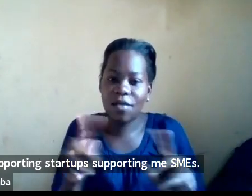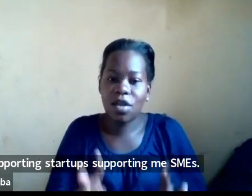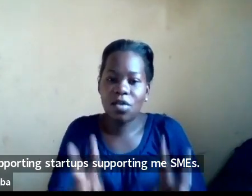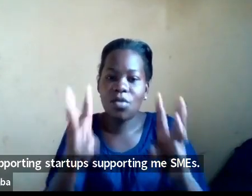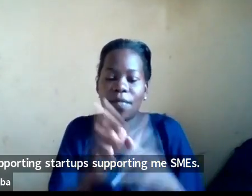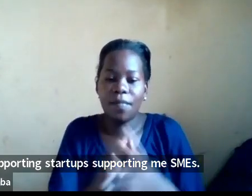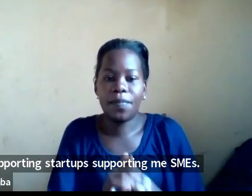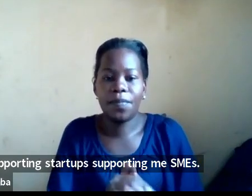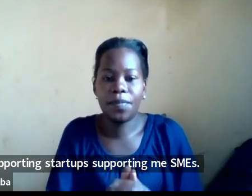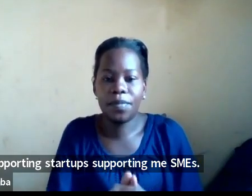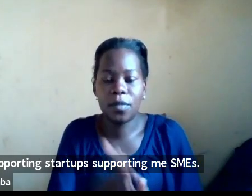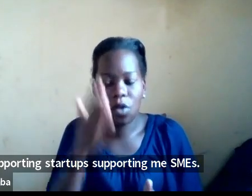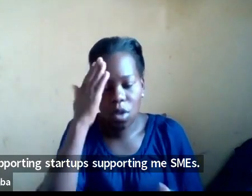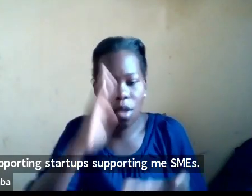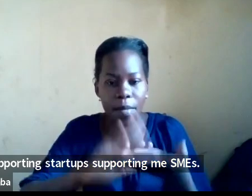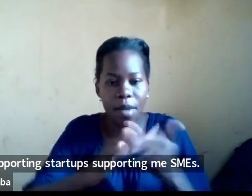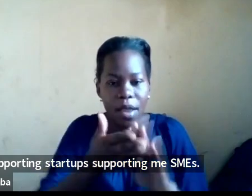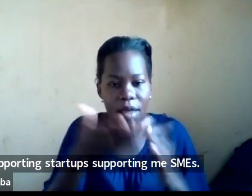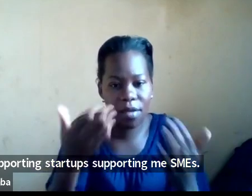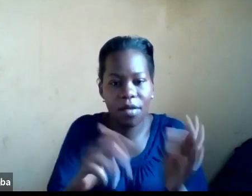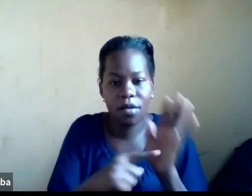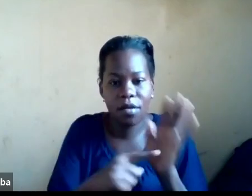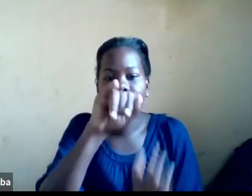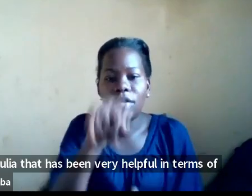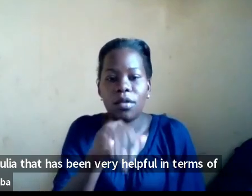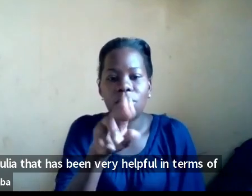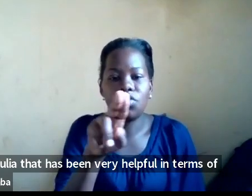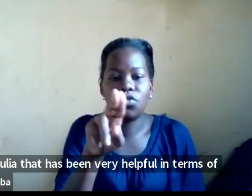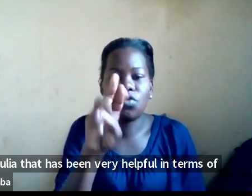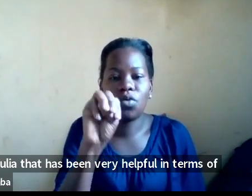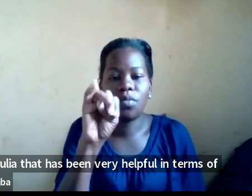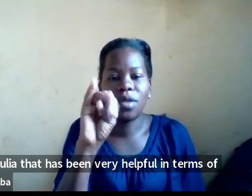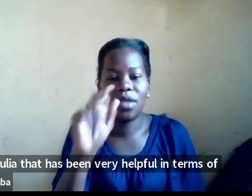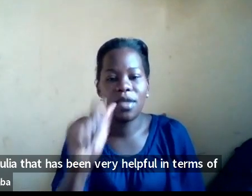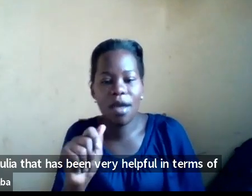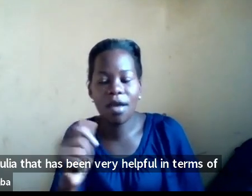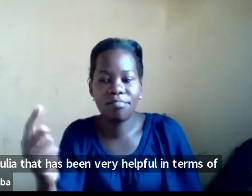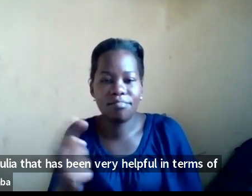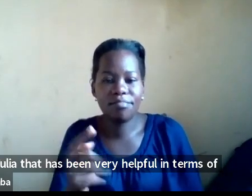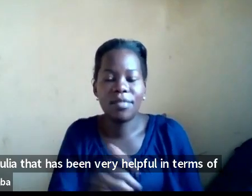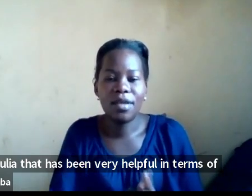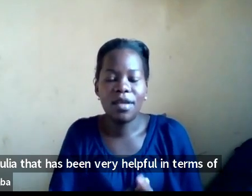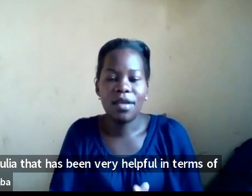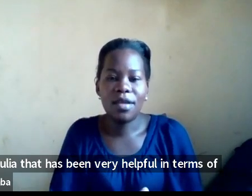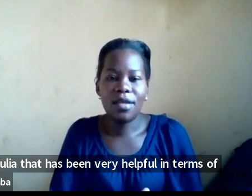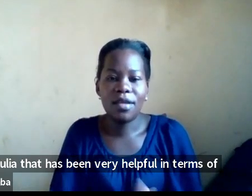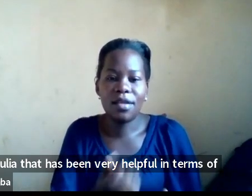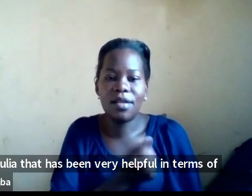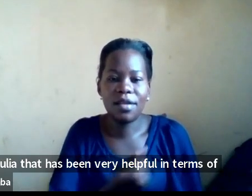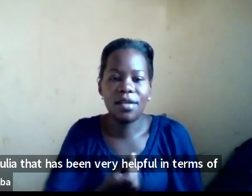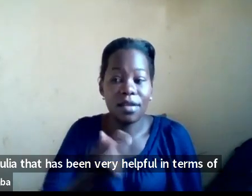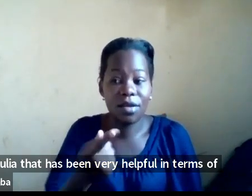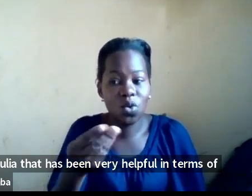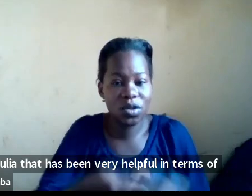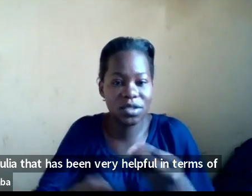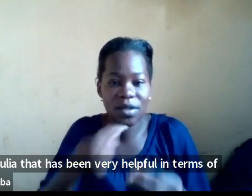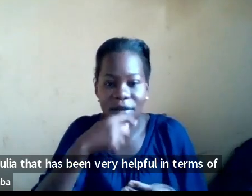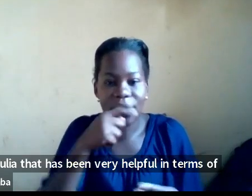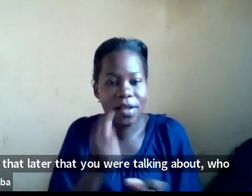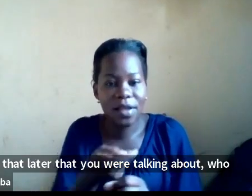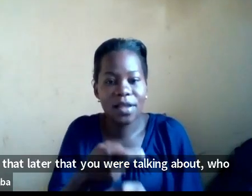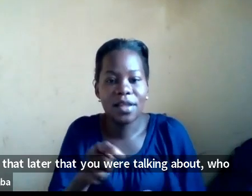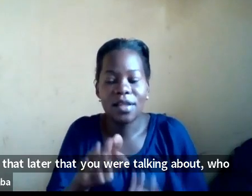your partnership with Jumia that has been very helpful in terms of bringing that leader that you were talking about, who has the Modala, who is in the market